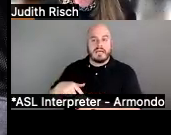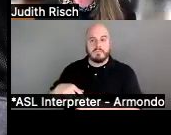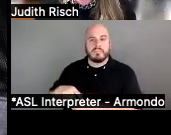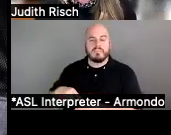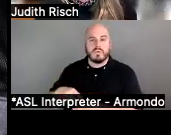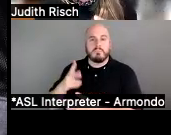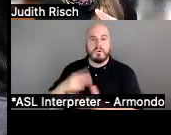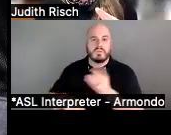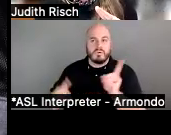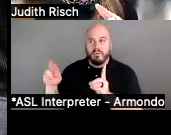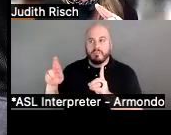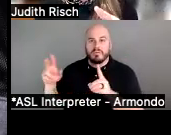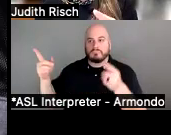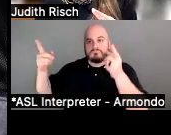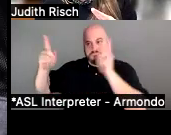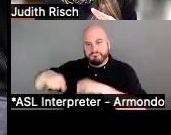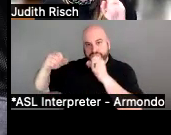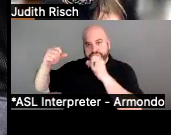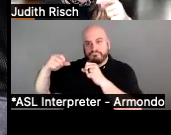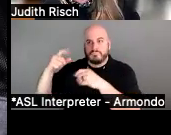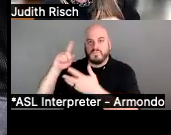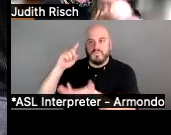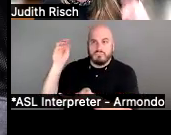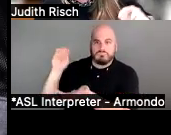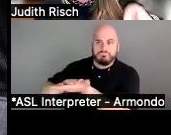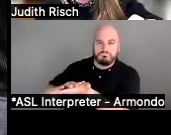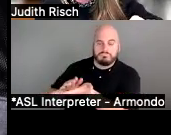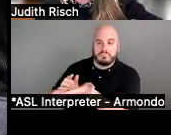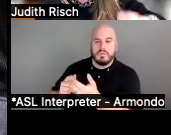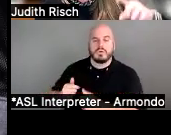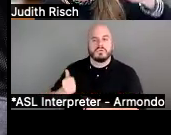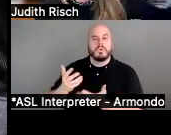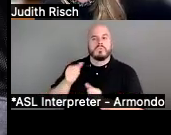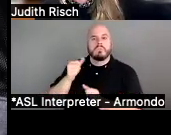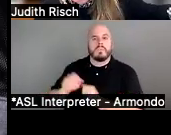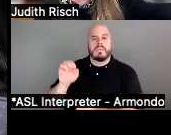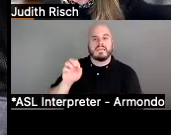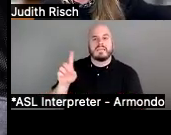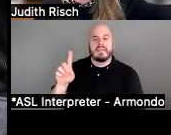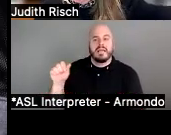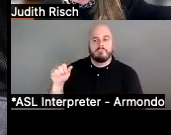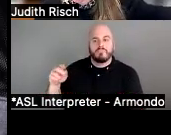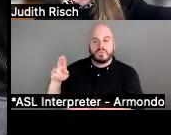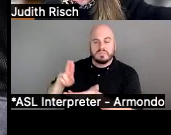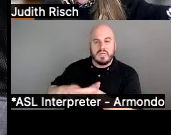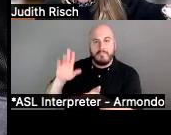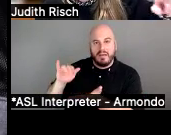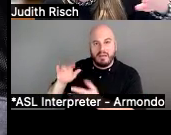bipartisan. And I want you to remember the ADA was signed by President